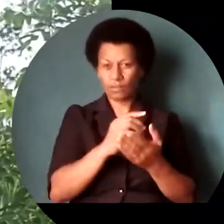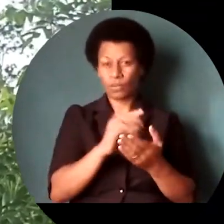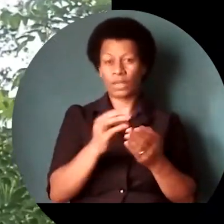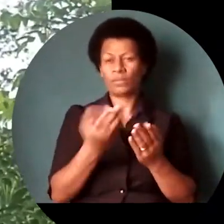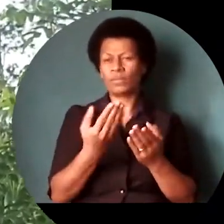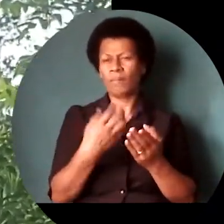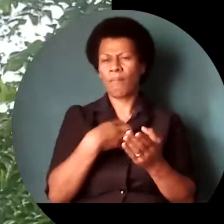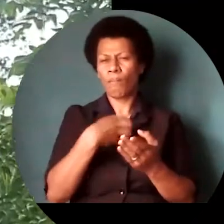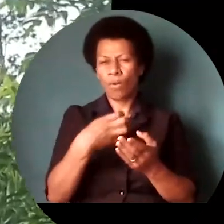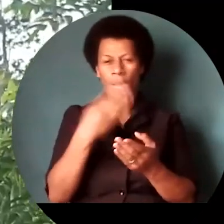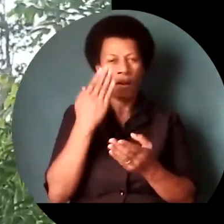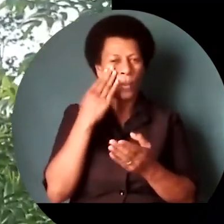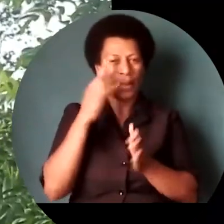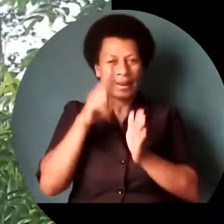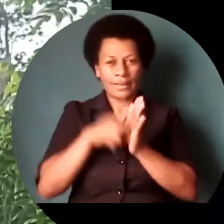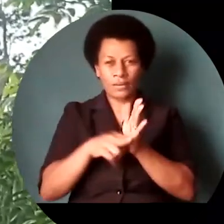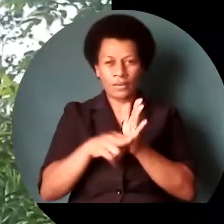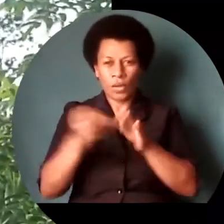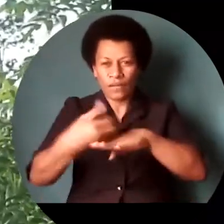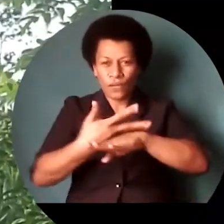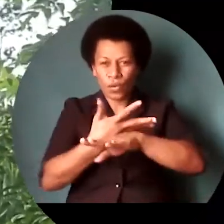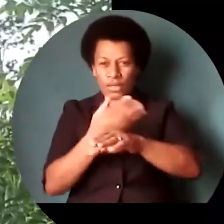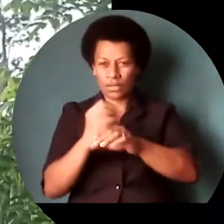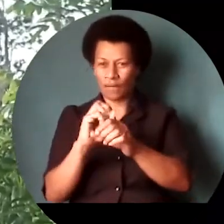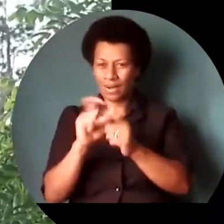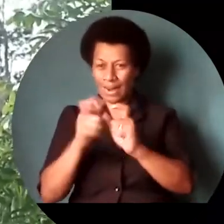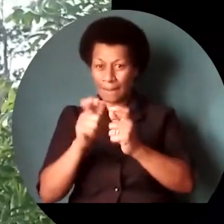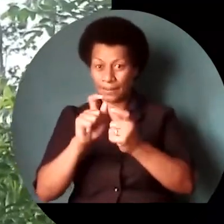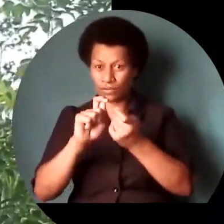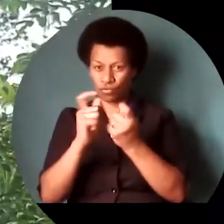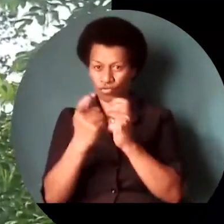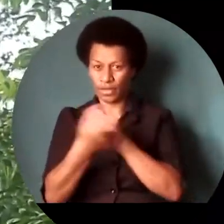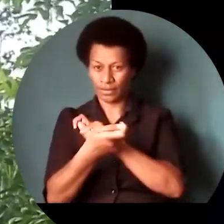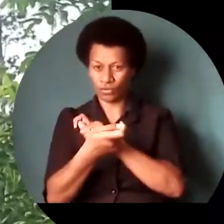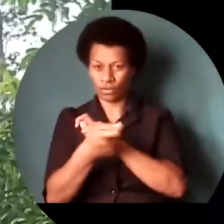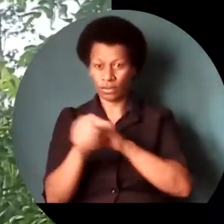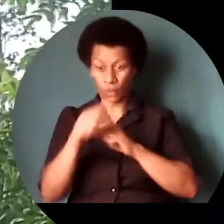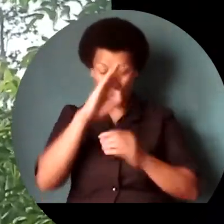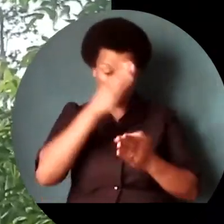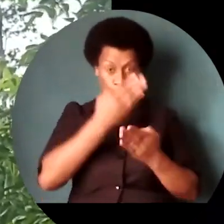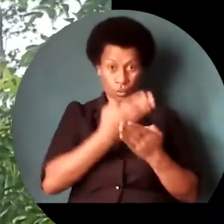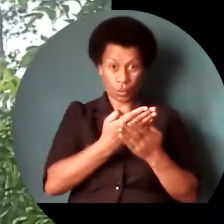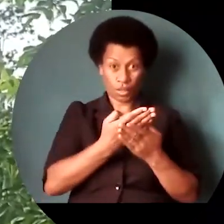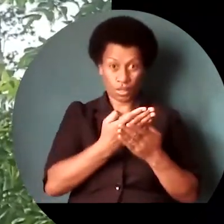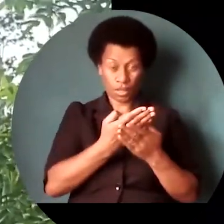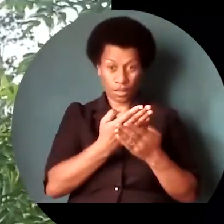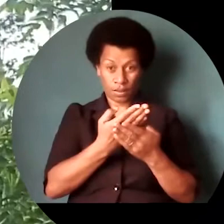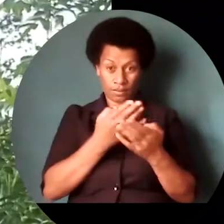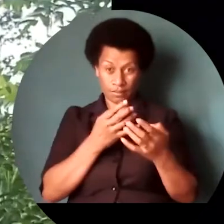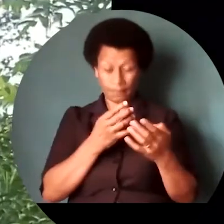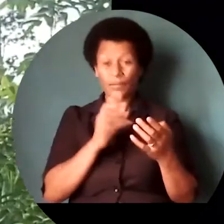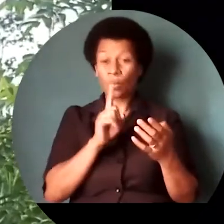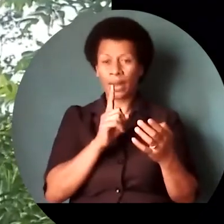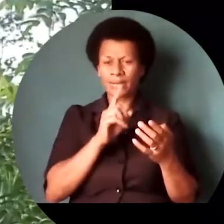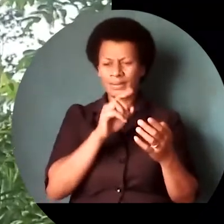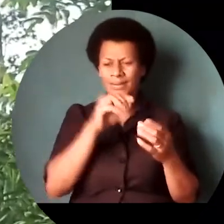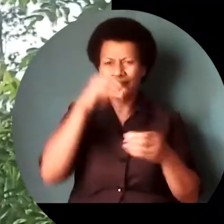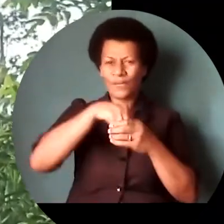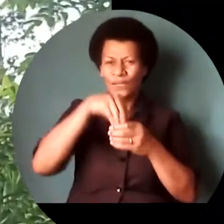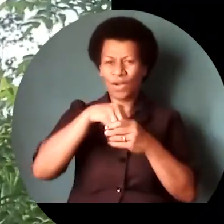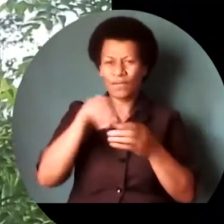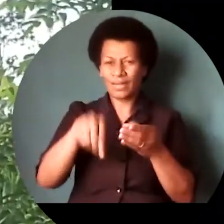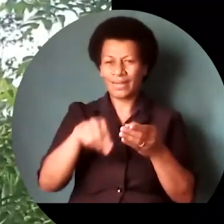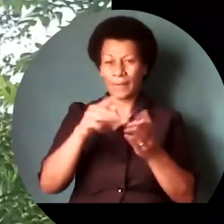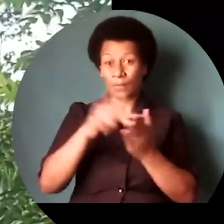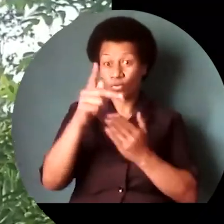our PARG to increase awareness on the impact of climate change in our community. So we feel student